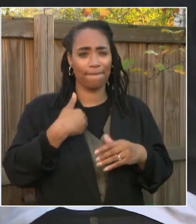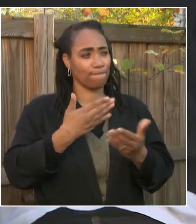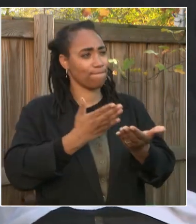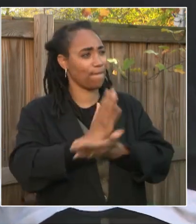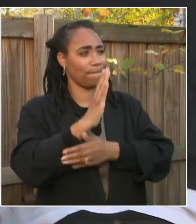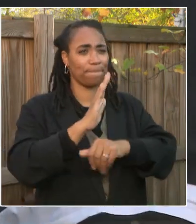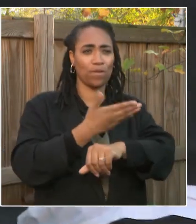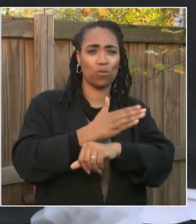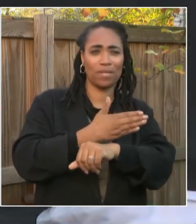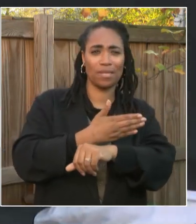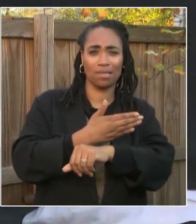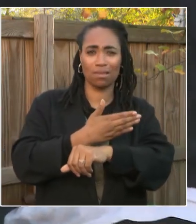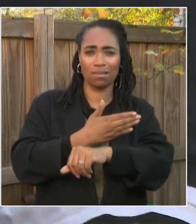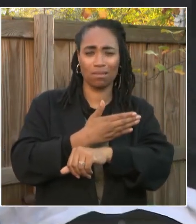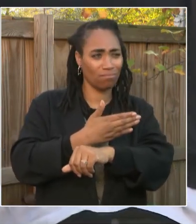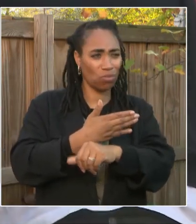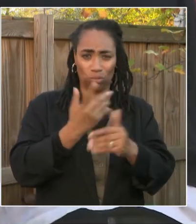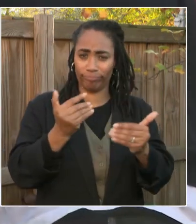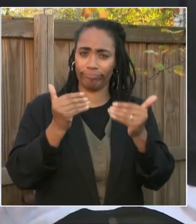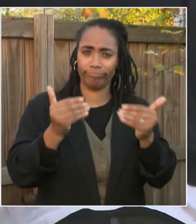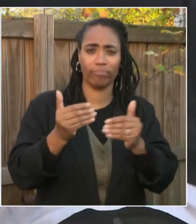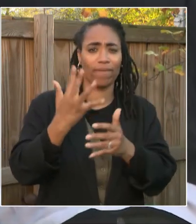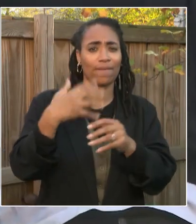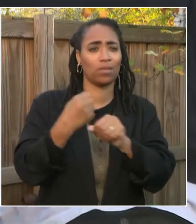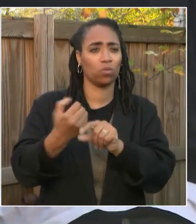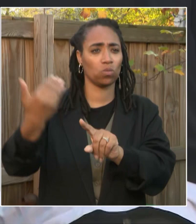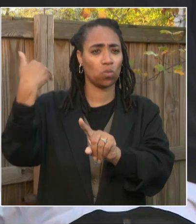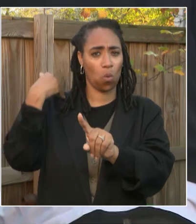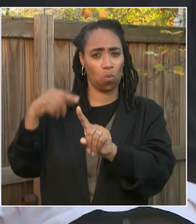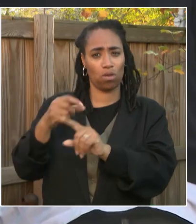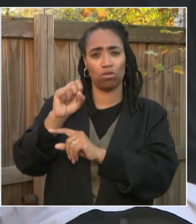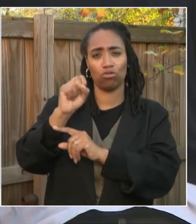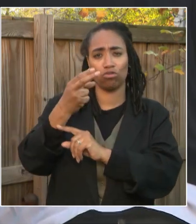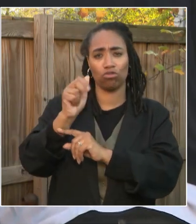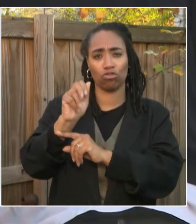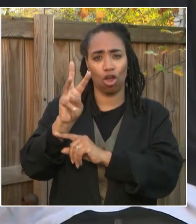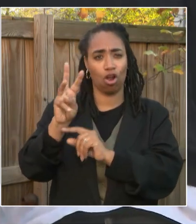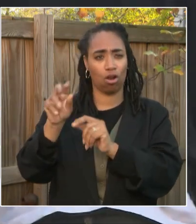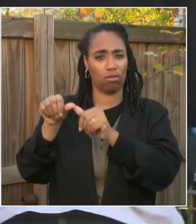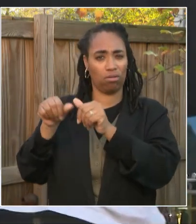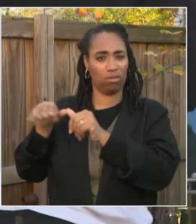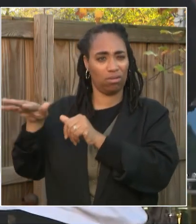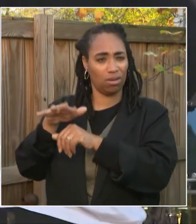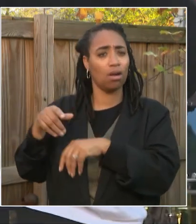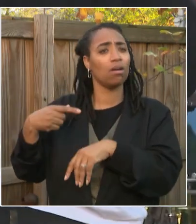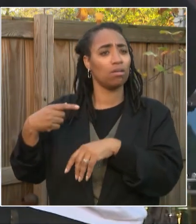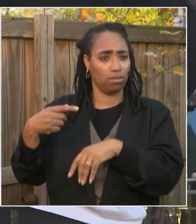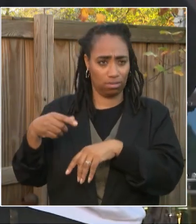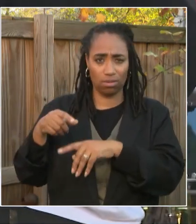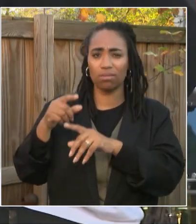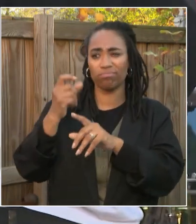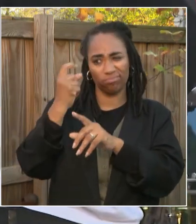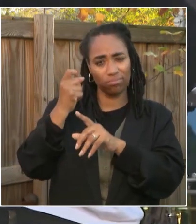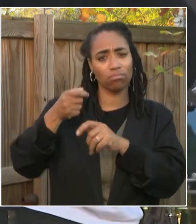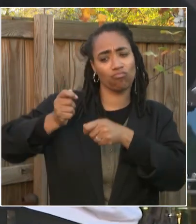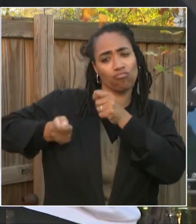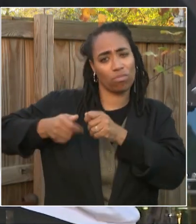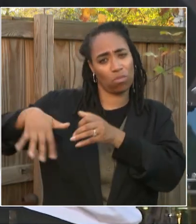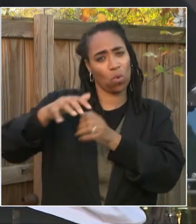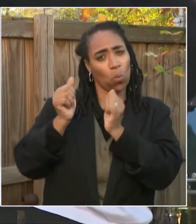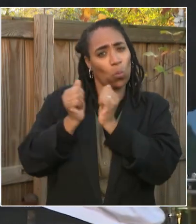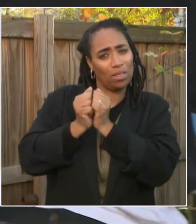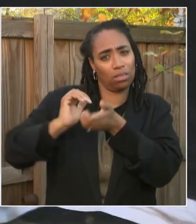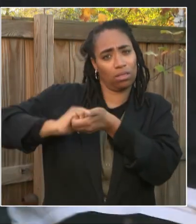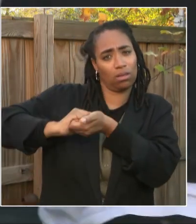the anniversary of that victory. We've also had many victories since. We stopped the move of our sports teams out of